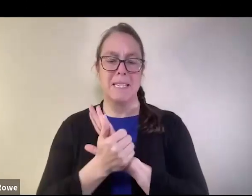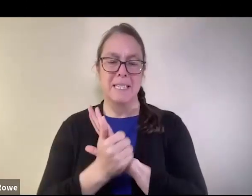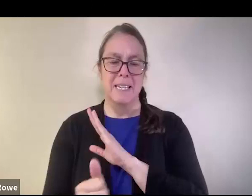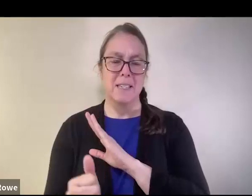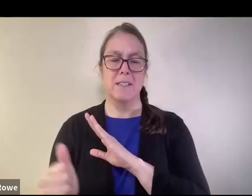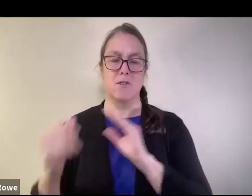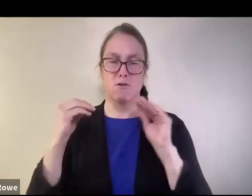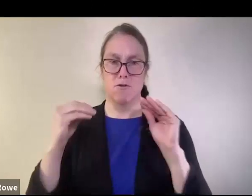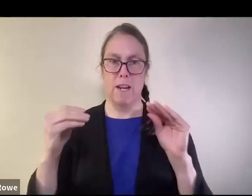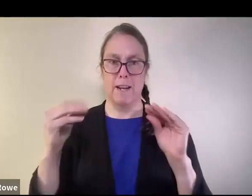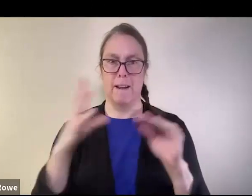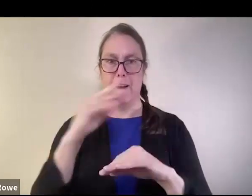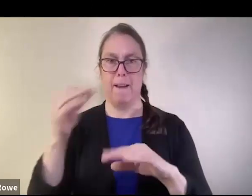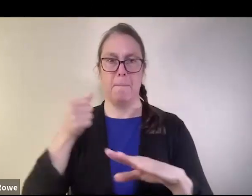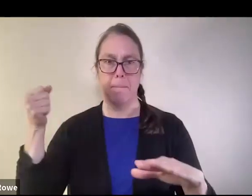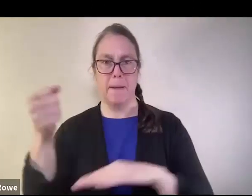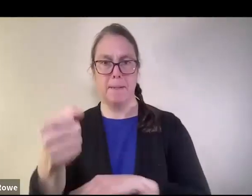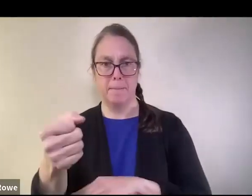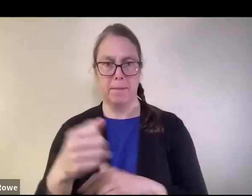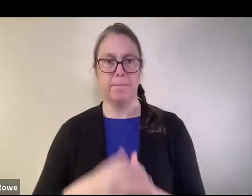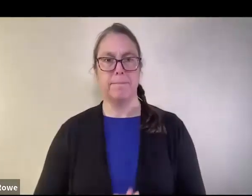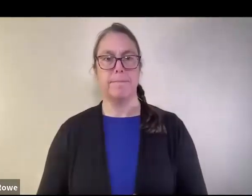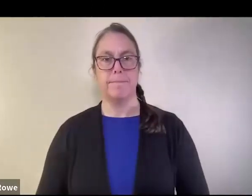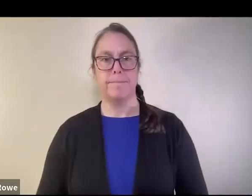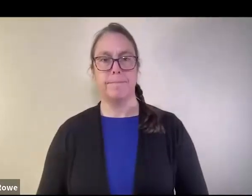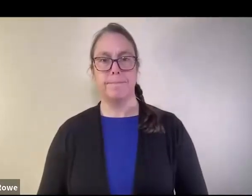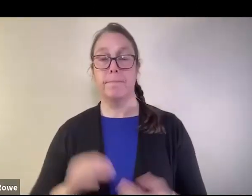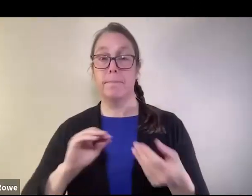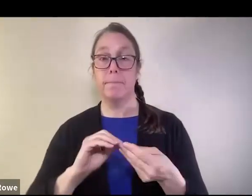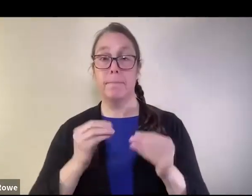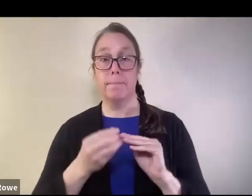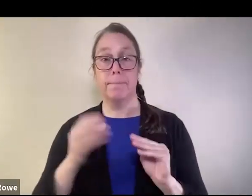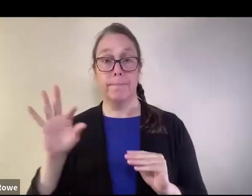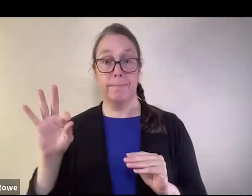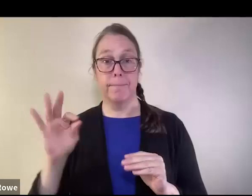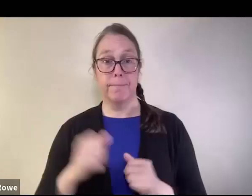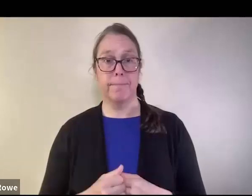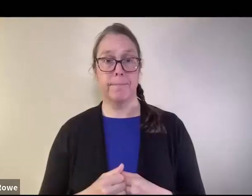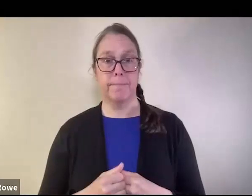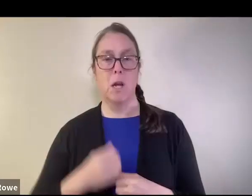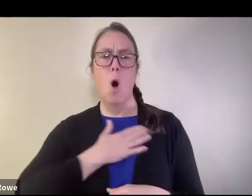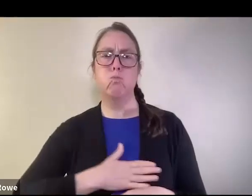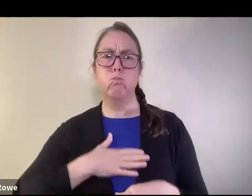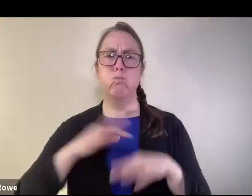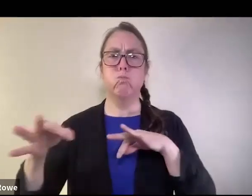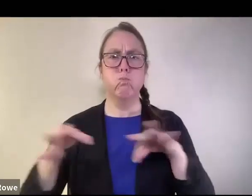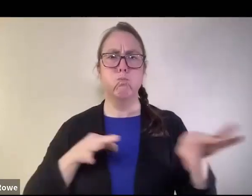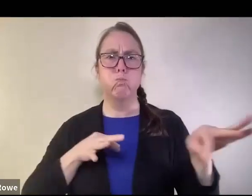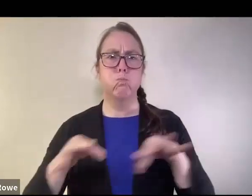training and placement. Question 9. please